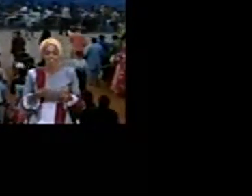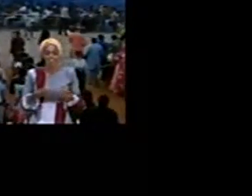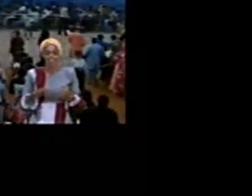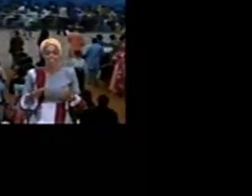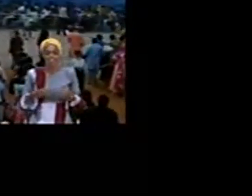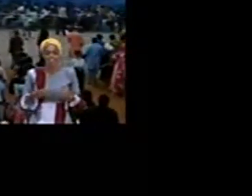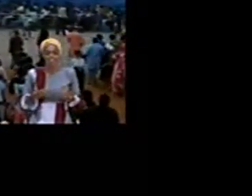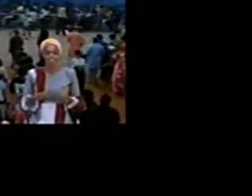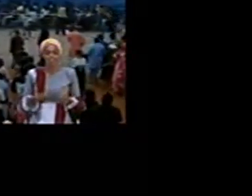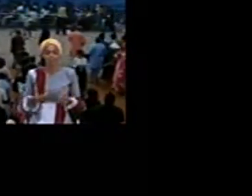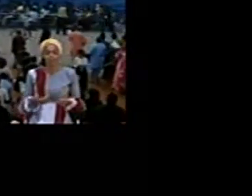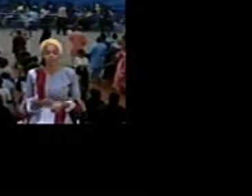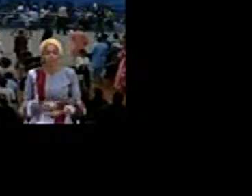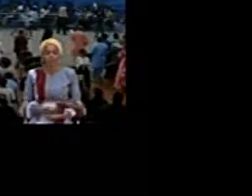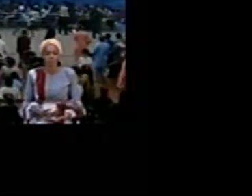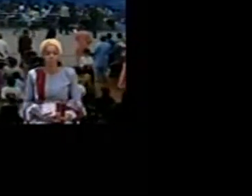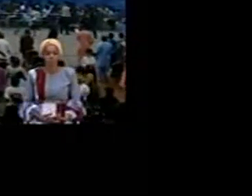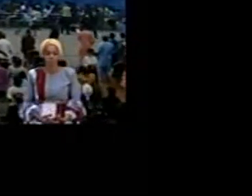sand.